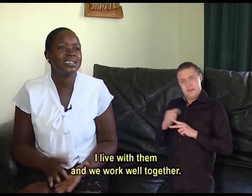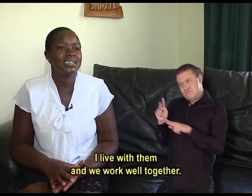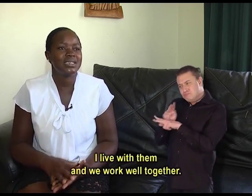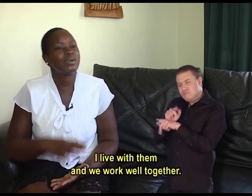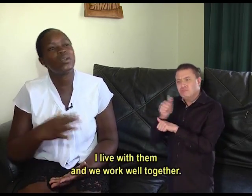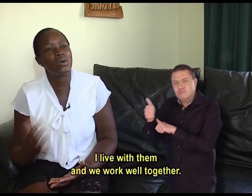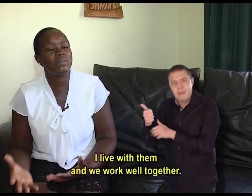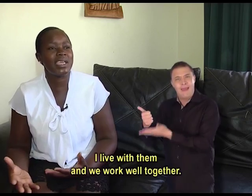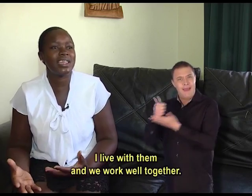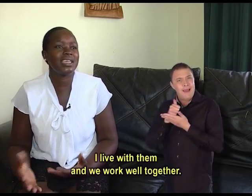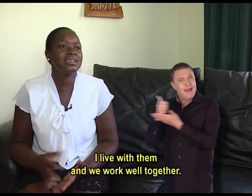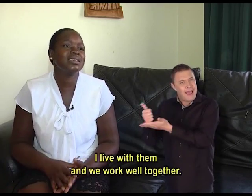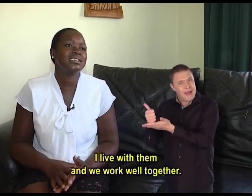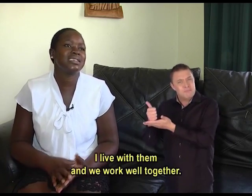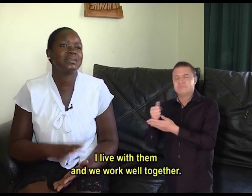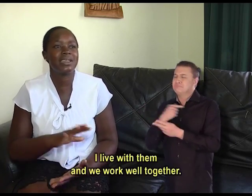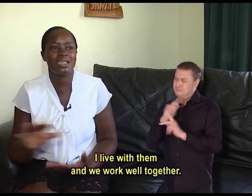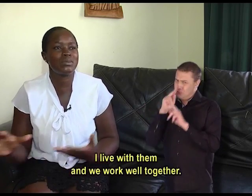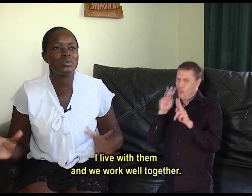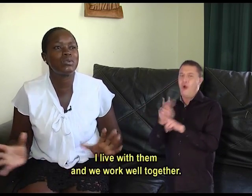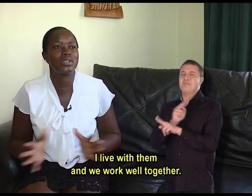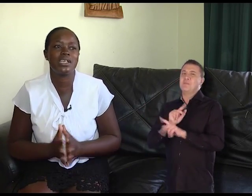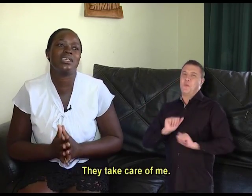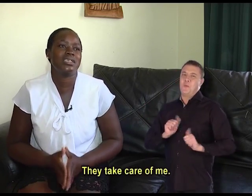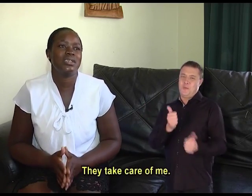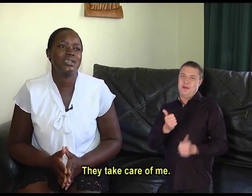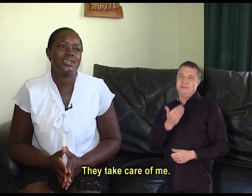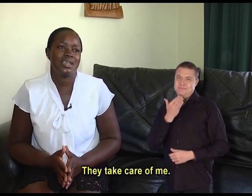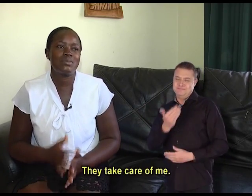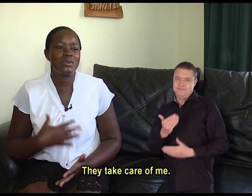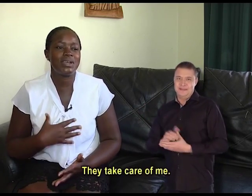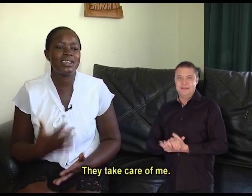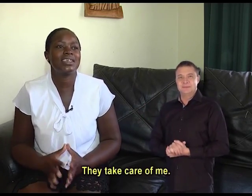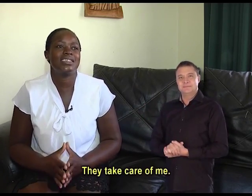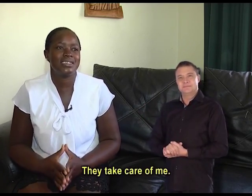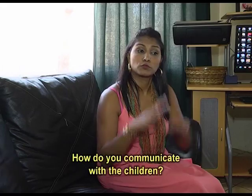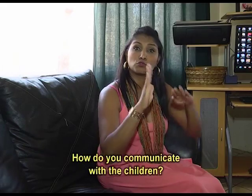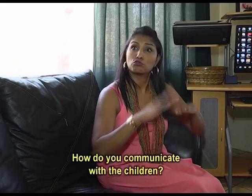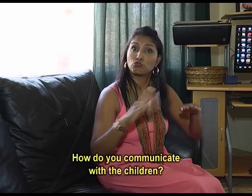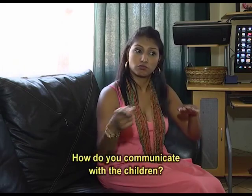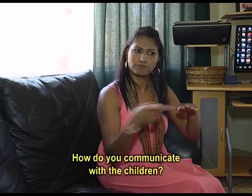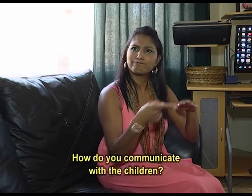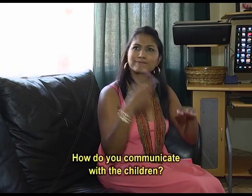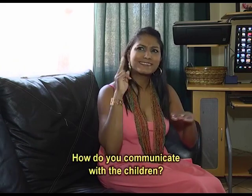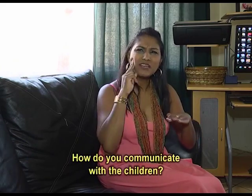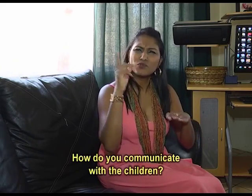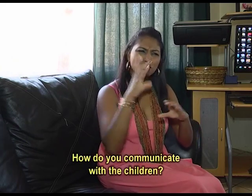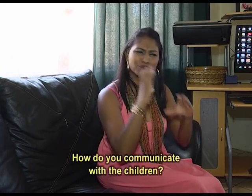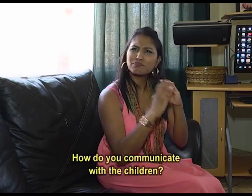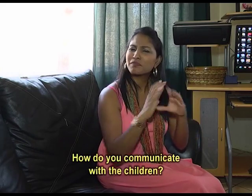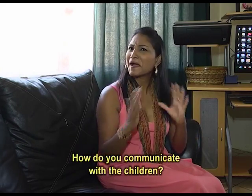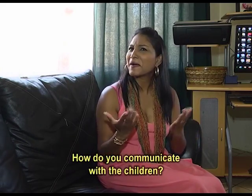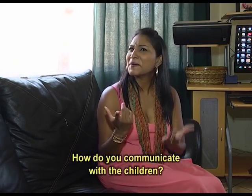bona, ke ba tlhokomele, re bereke bo botlhe ka mokgwa ba leng ka teng. How do you communicate with the